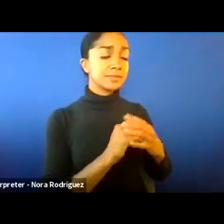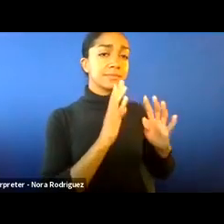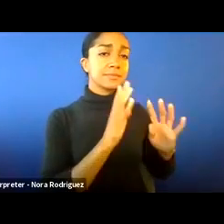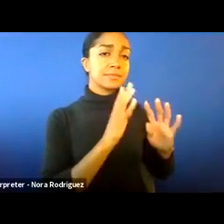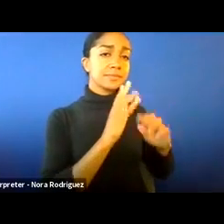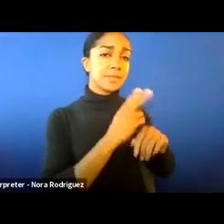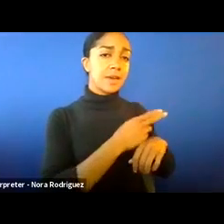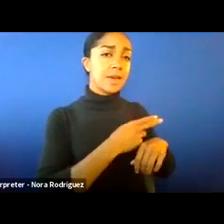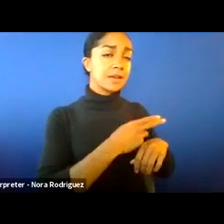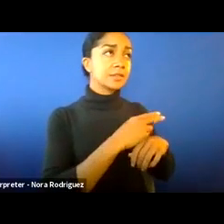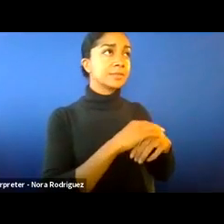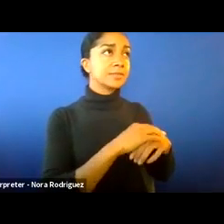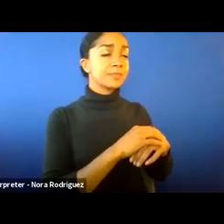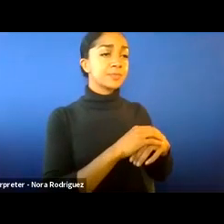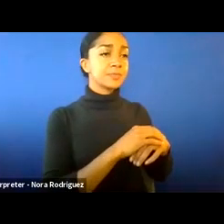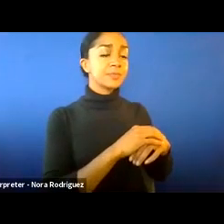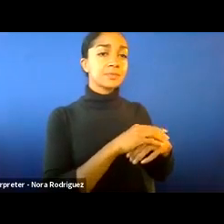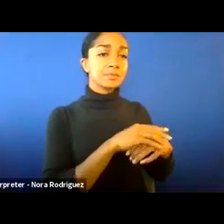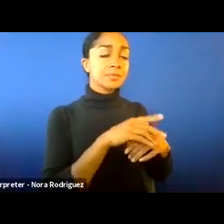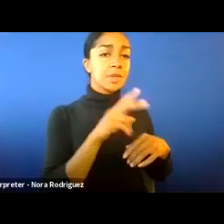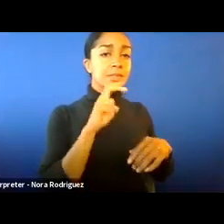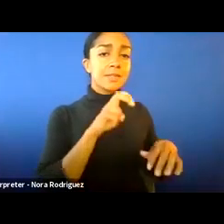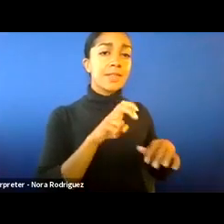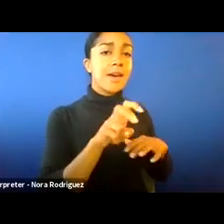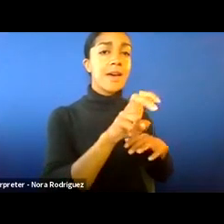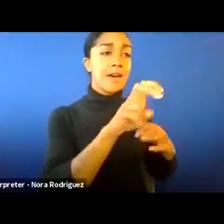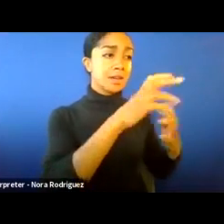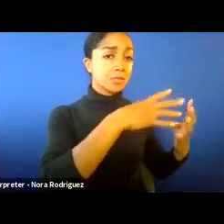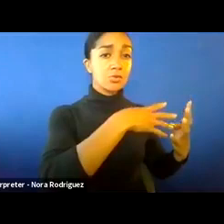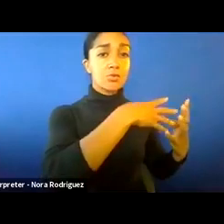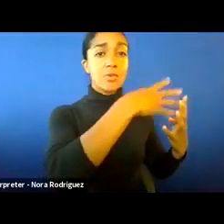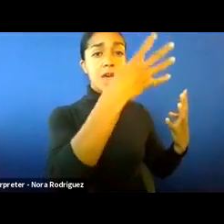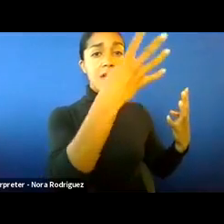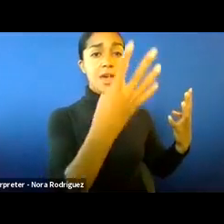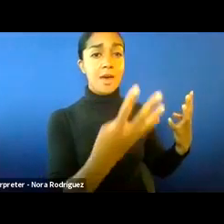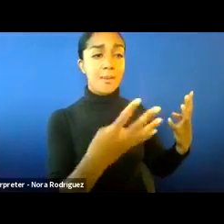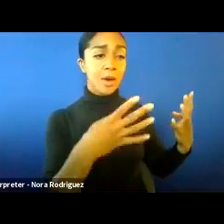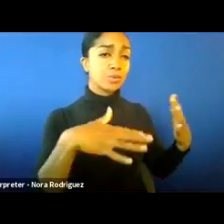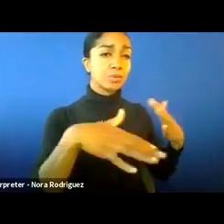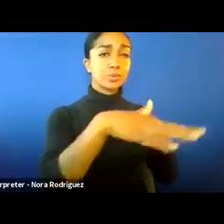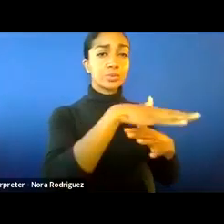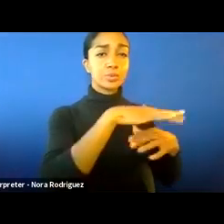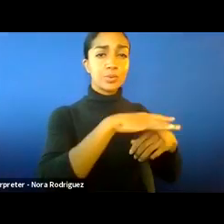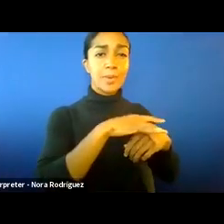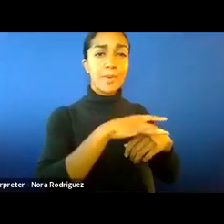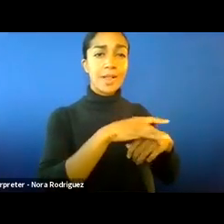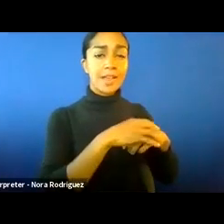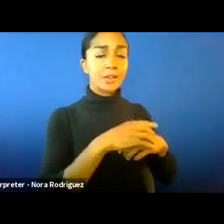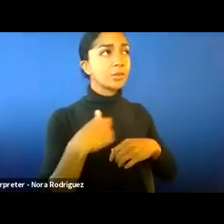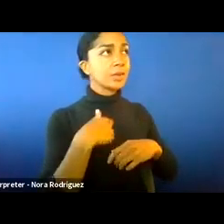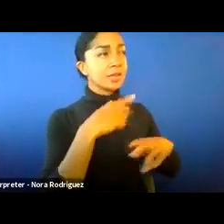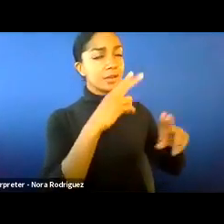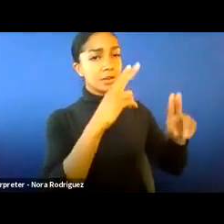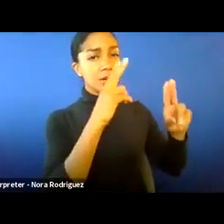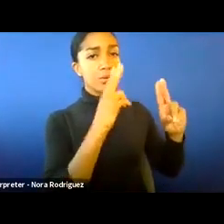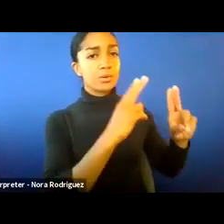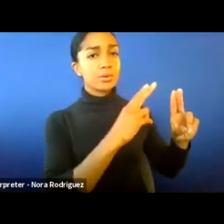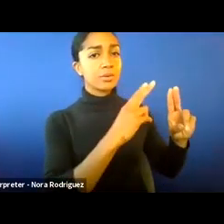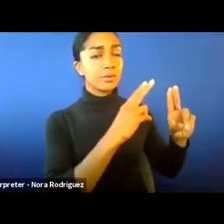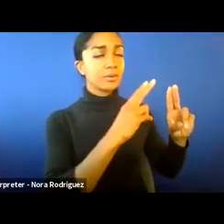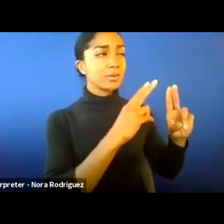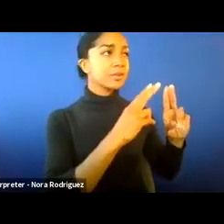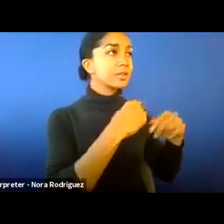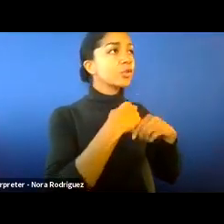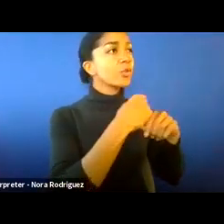the serpent and the rainbow that envelop our planets. We pay homage to you,